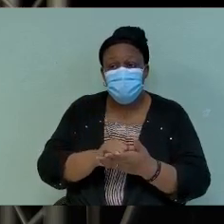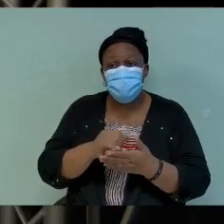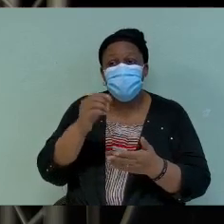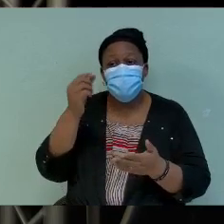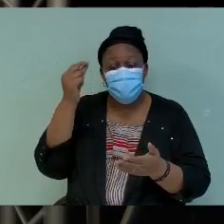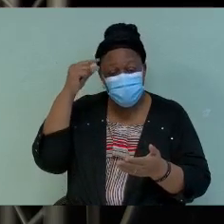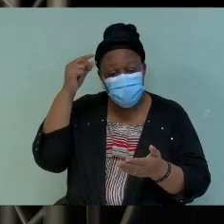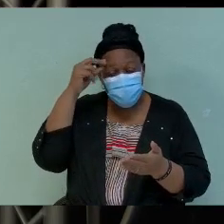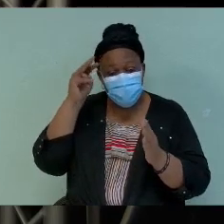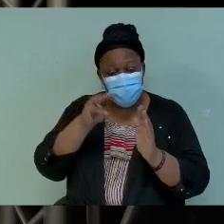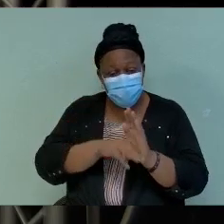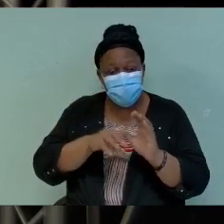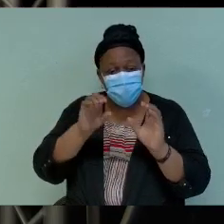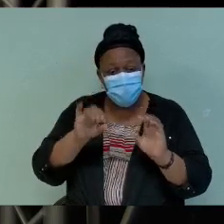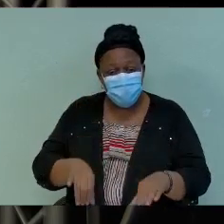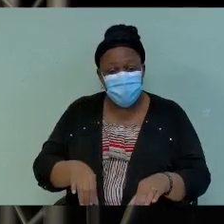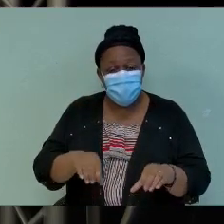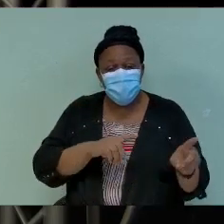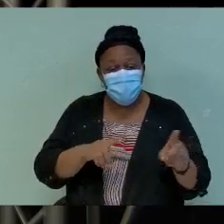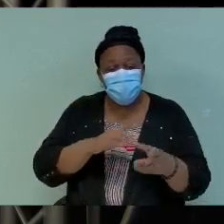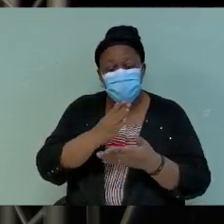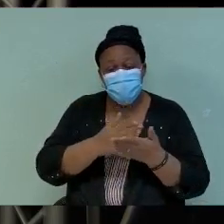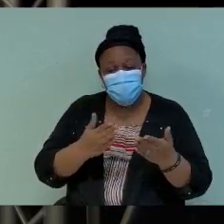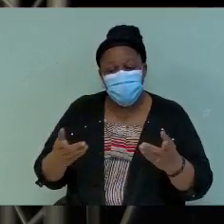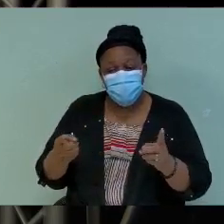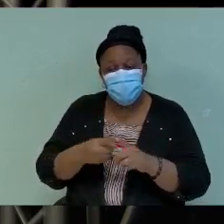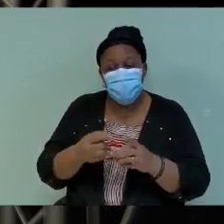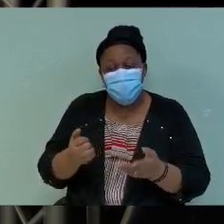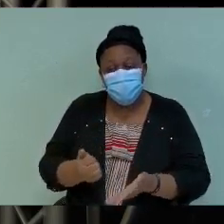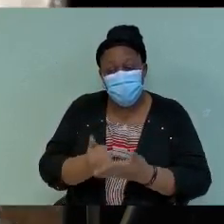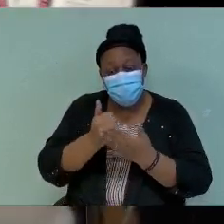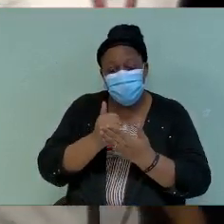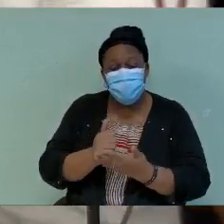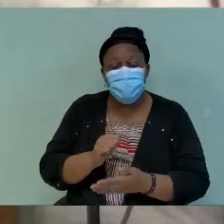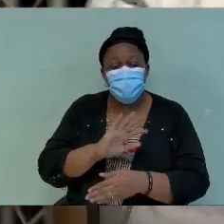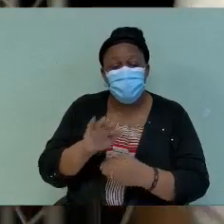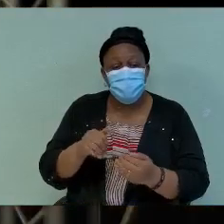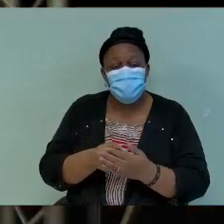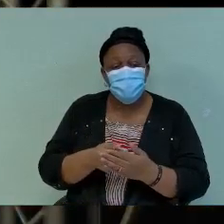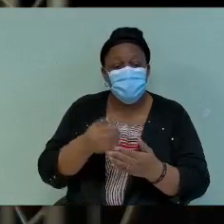those students in particular who are overseas. Thank you.